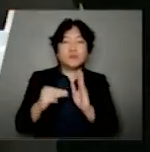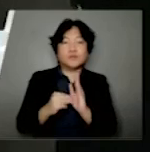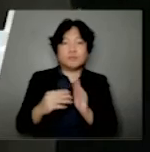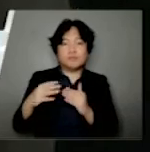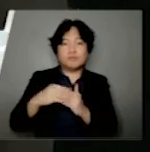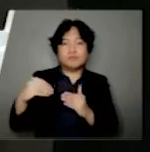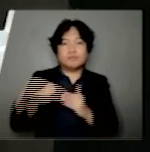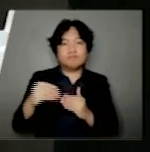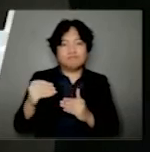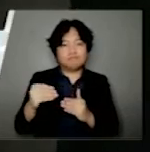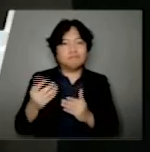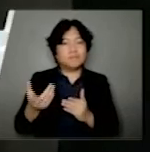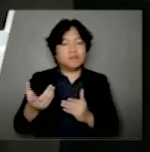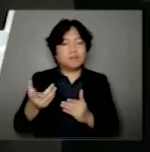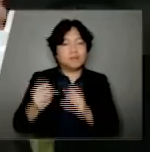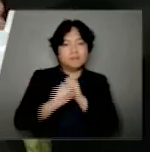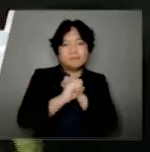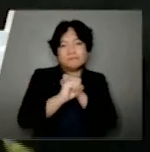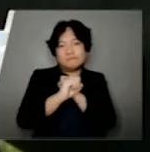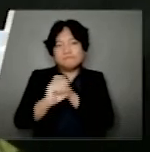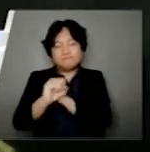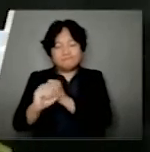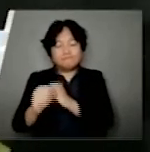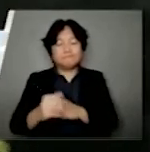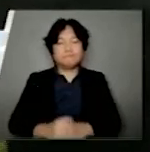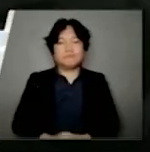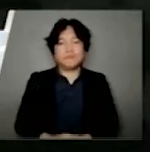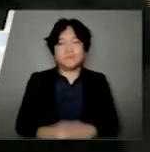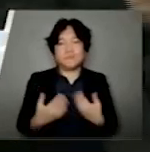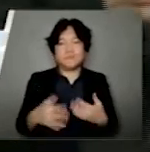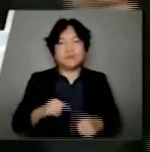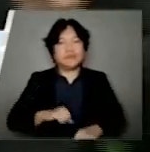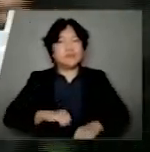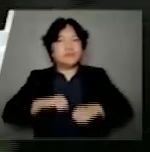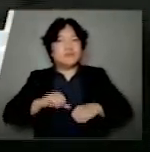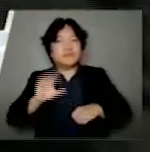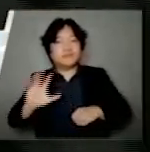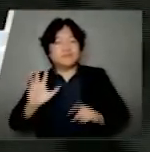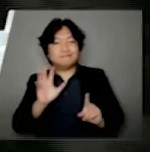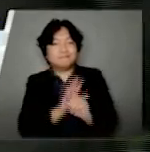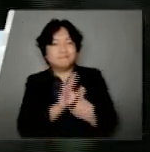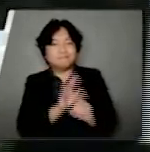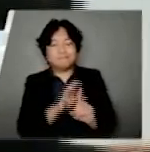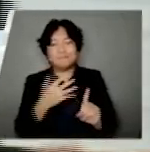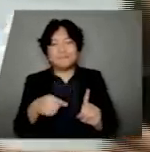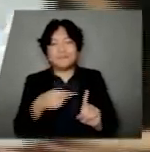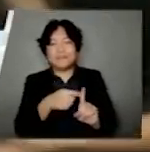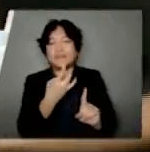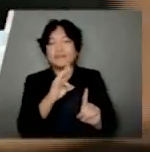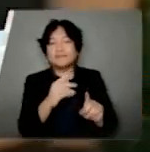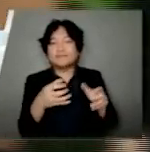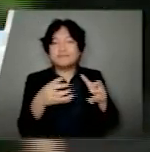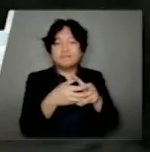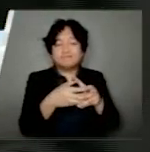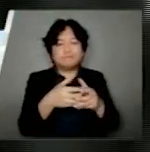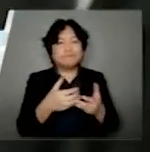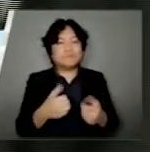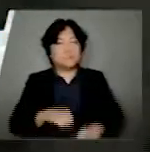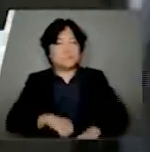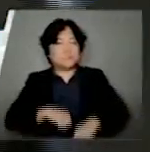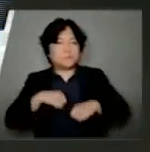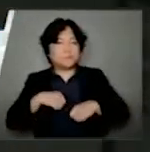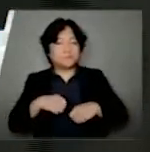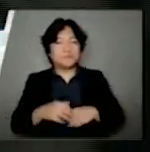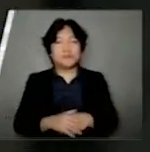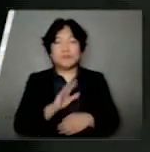na Going Together. Very proud ang fans of Karat sa bagong milestone na ito ng 17 na nakatakda rin mag-perform